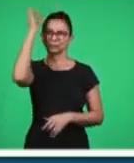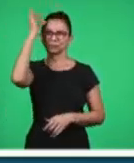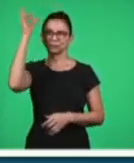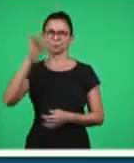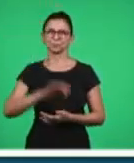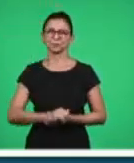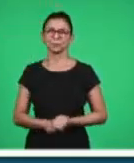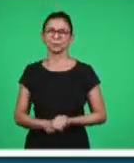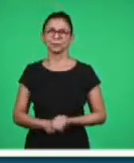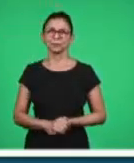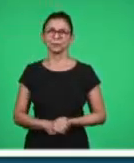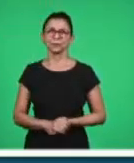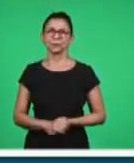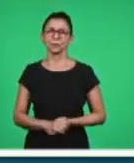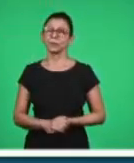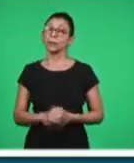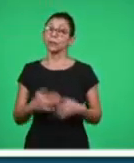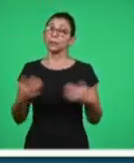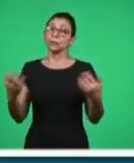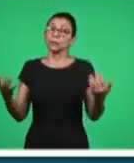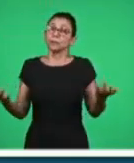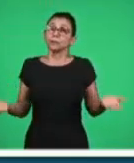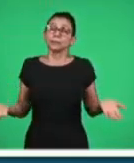the application is for our time.